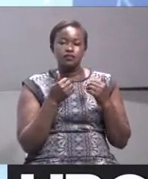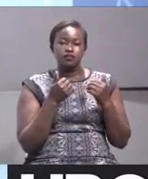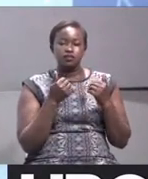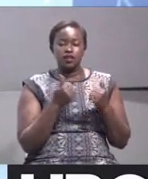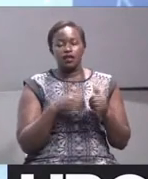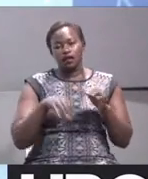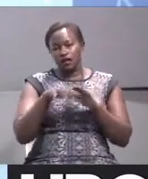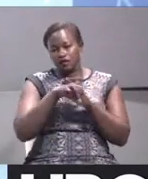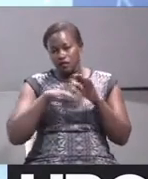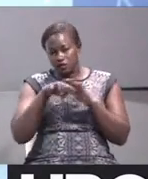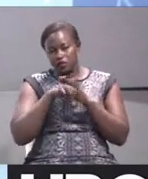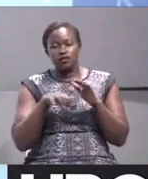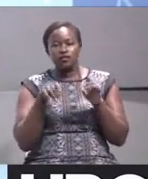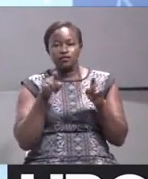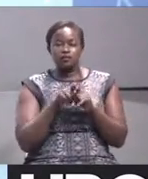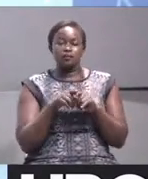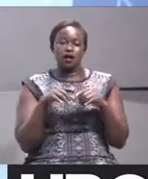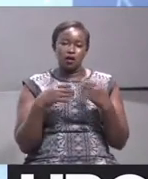and how